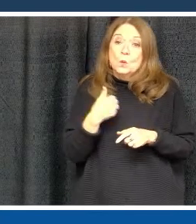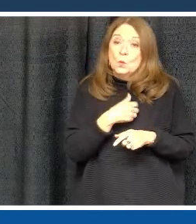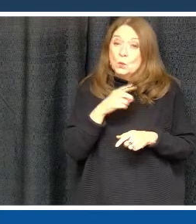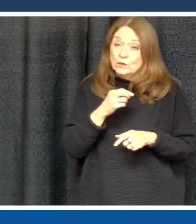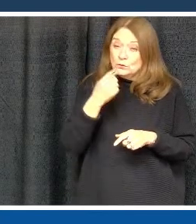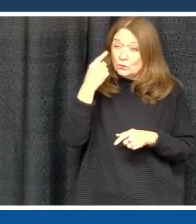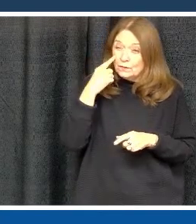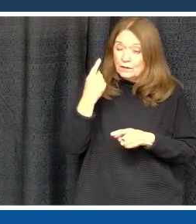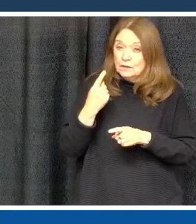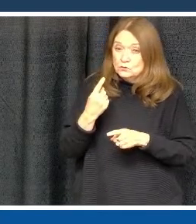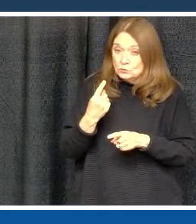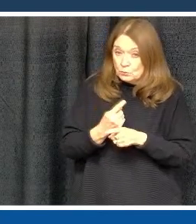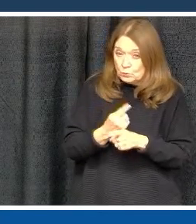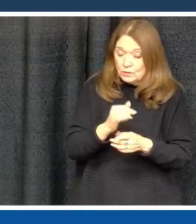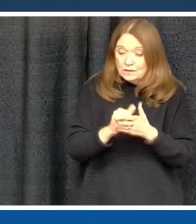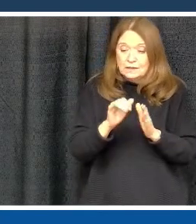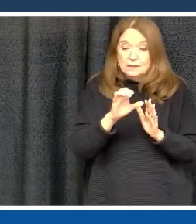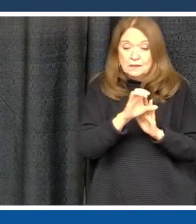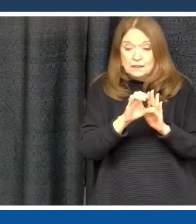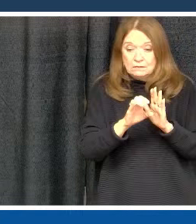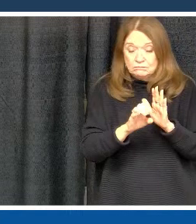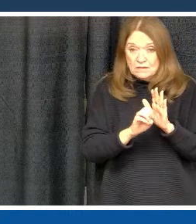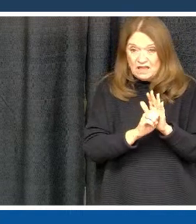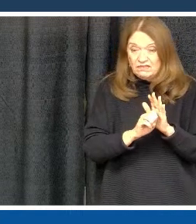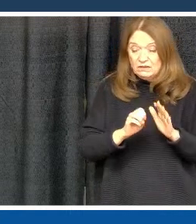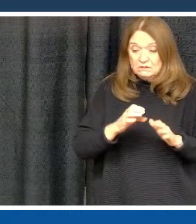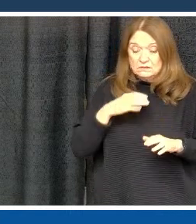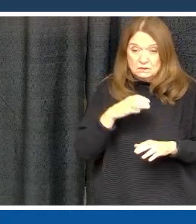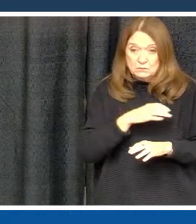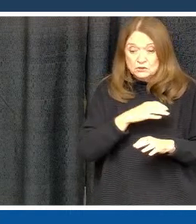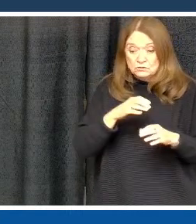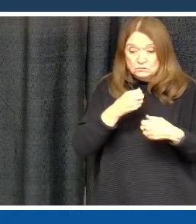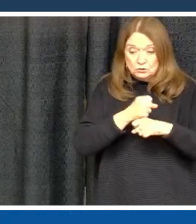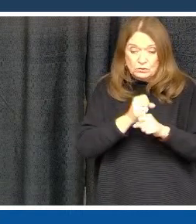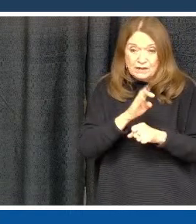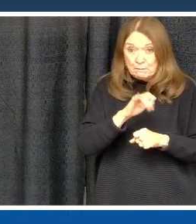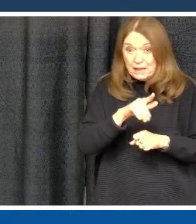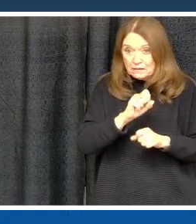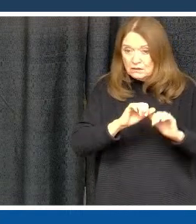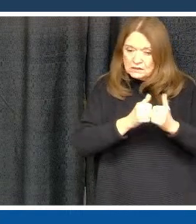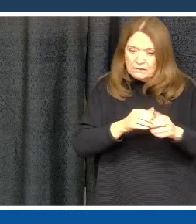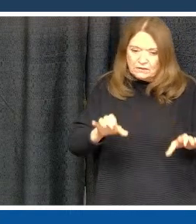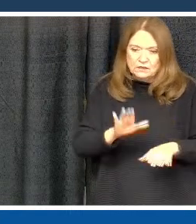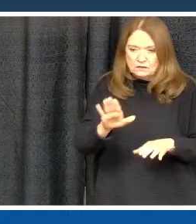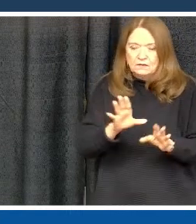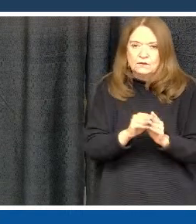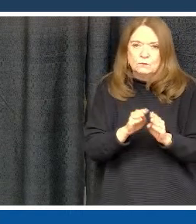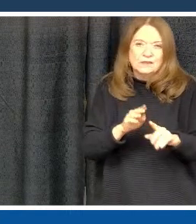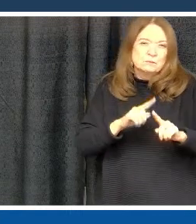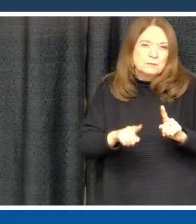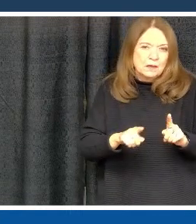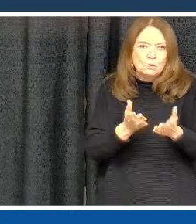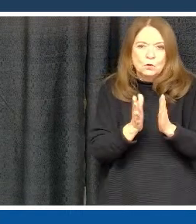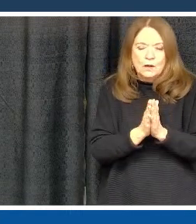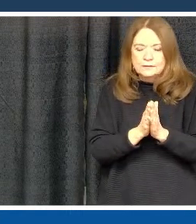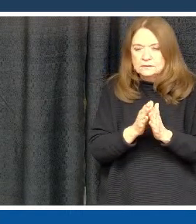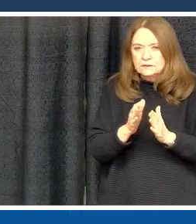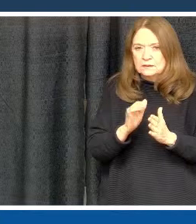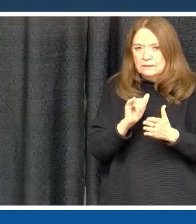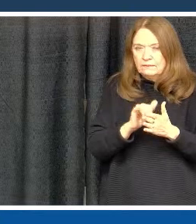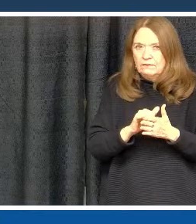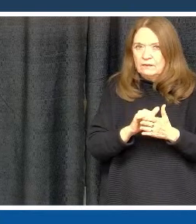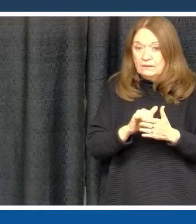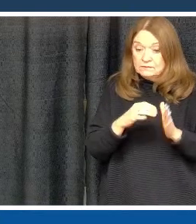that it is appropriate that the Ethics Commission create bylaws that govern how they conduct their meetings, but we are asking that